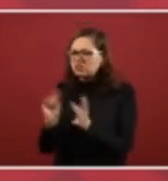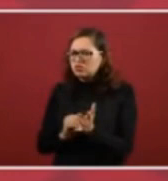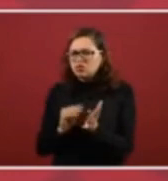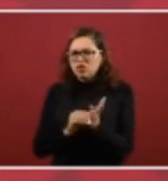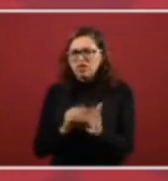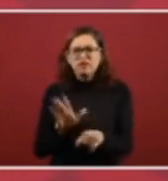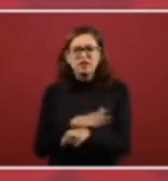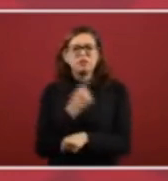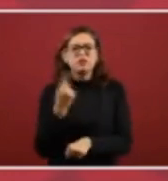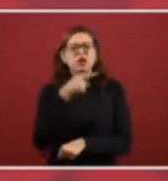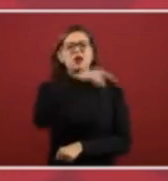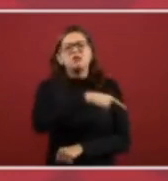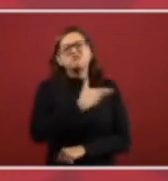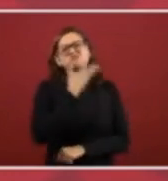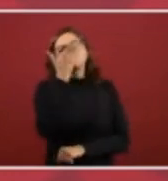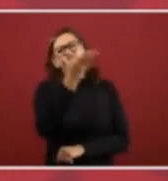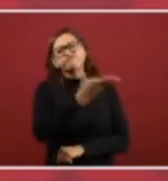inertia.